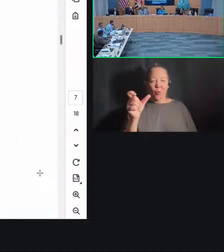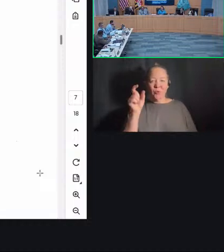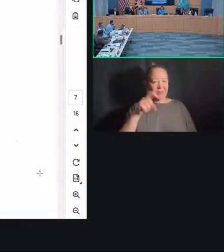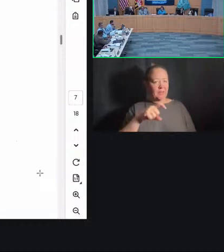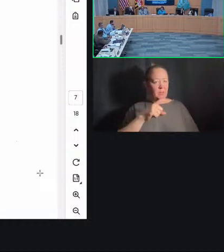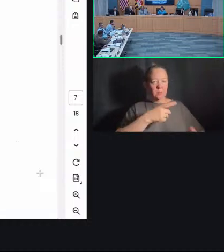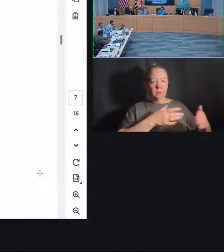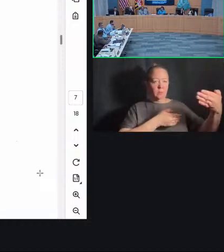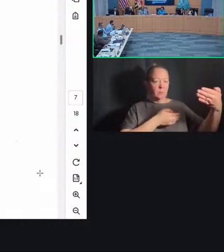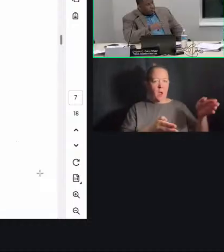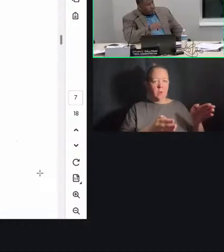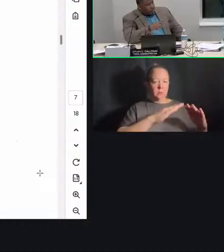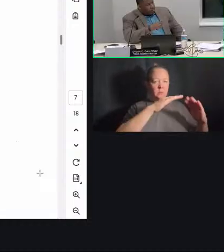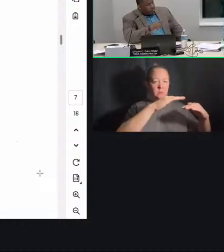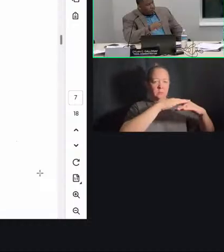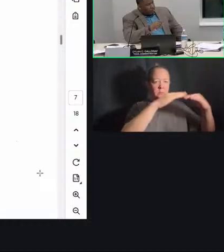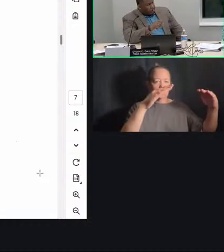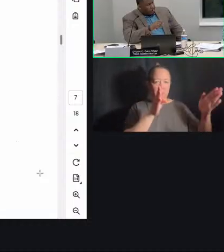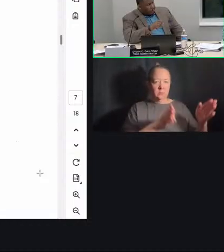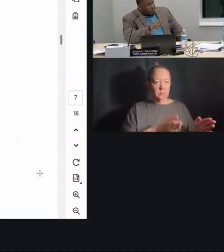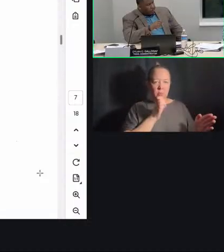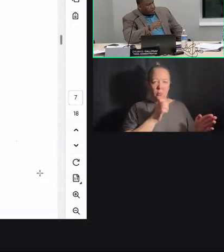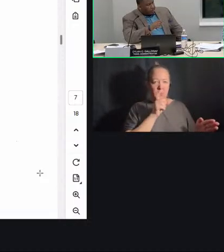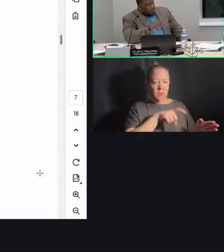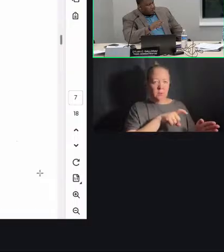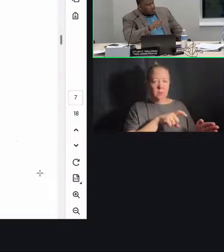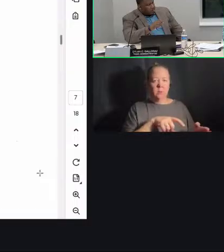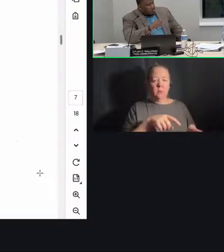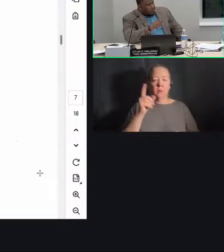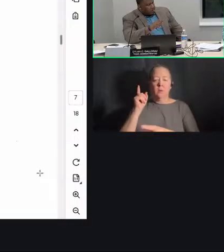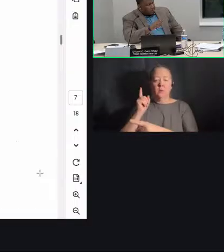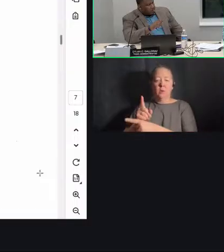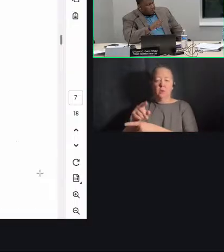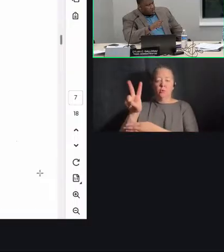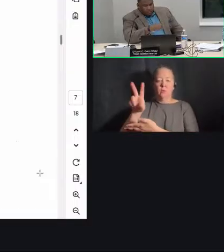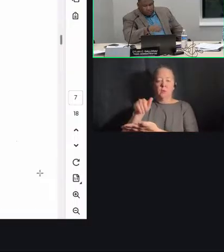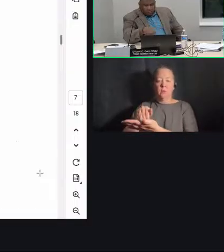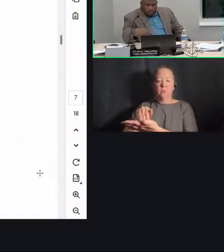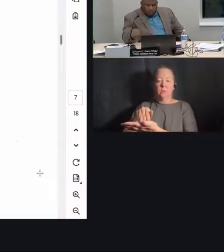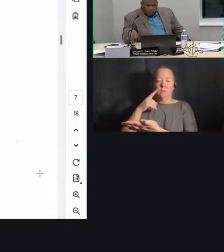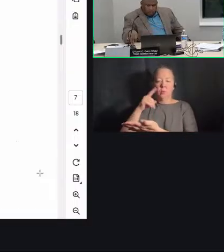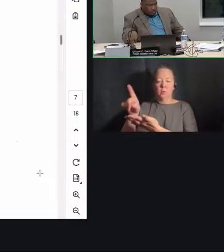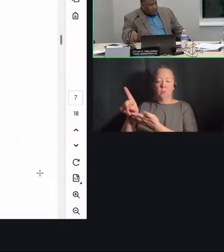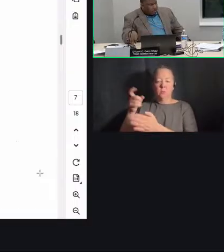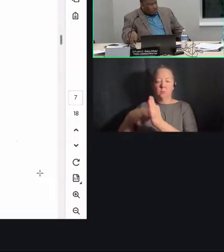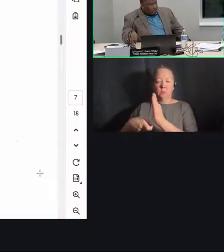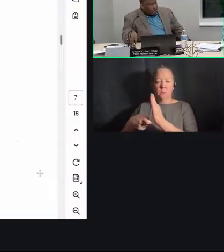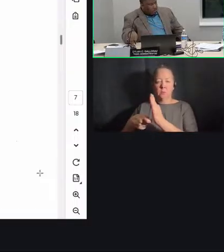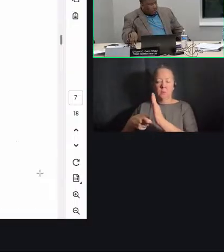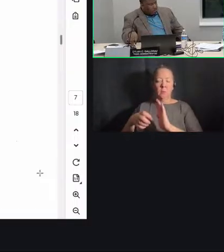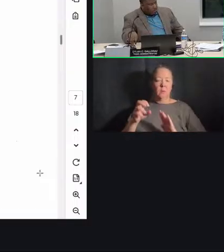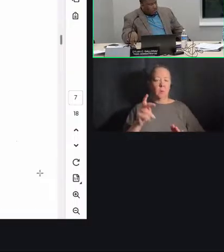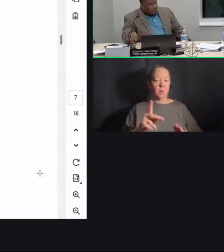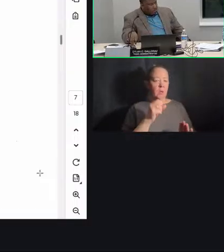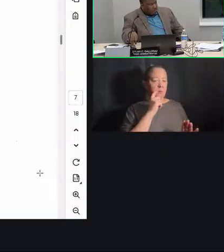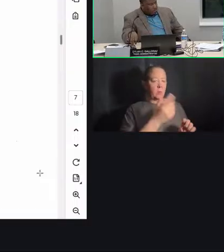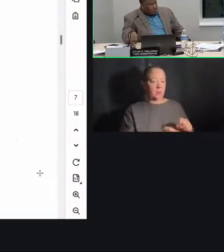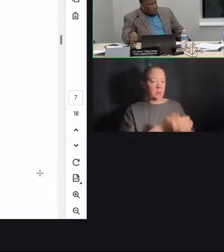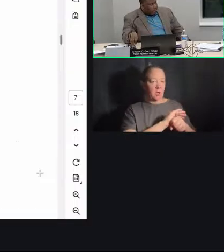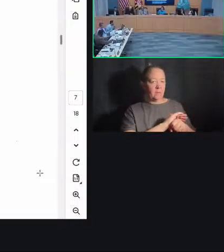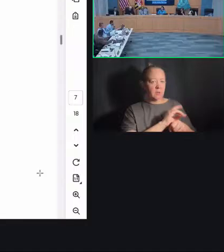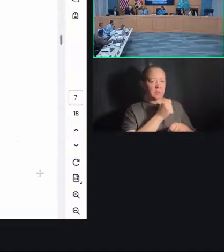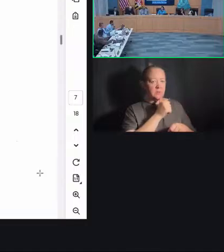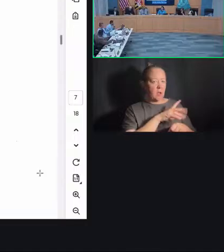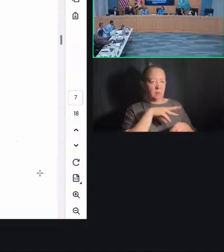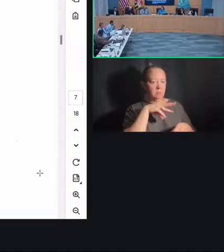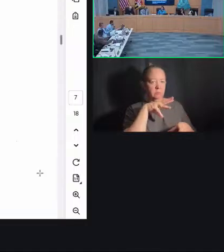2,000 for those expenses. Okay, so that's covered under that. That's not part of the 13,000? Correct. Okay,